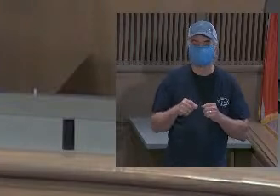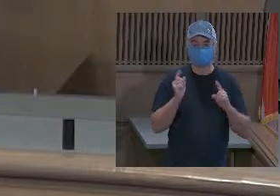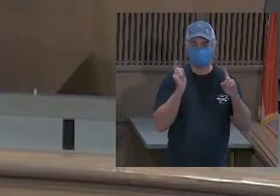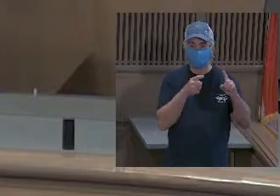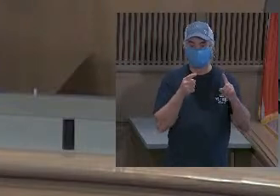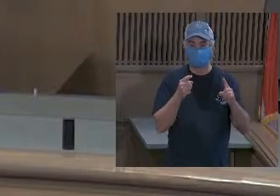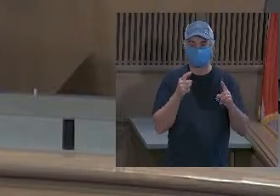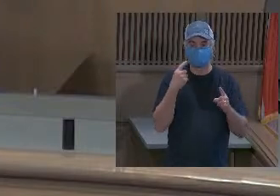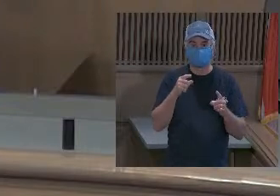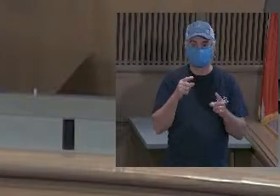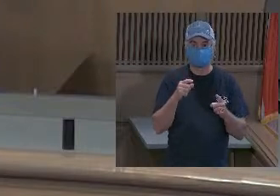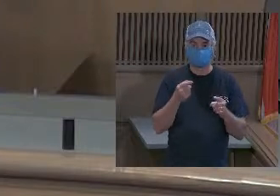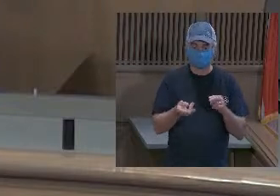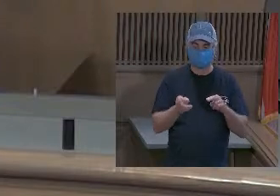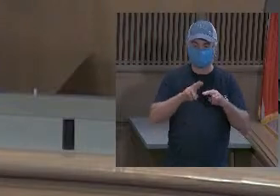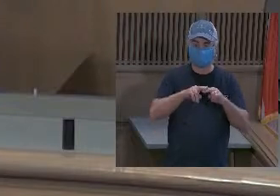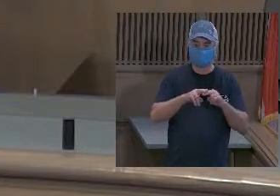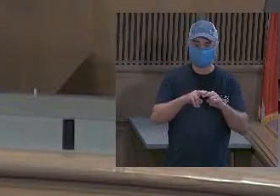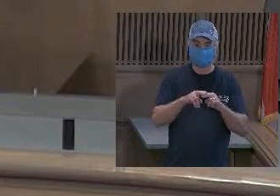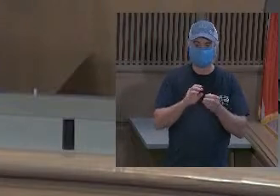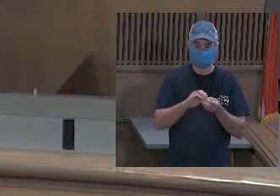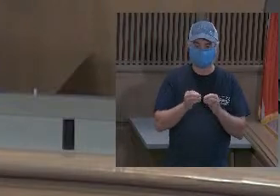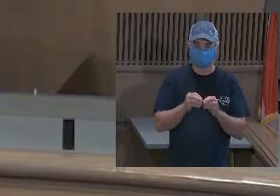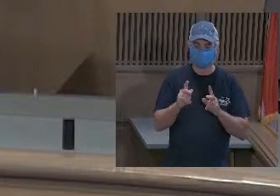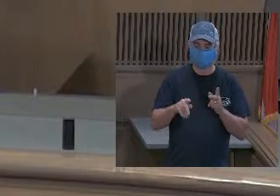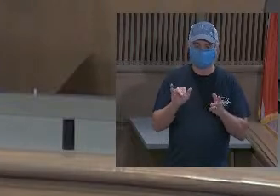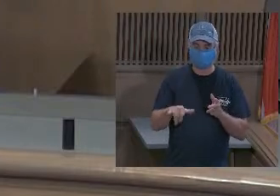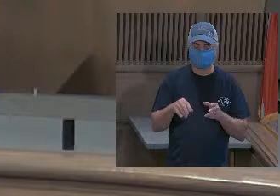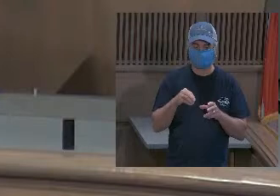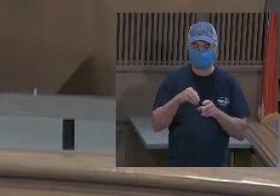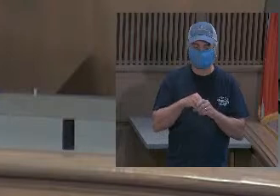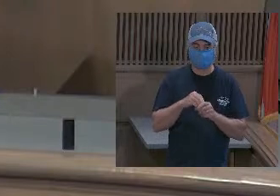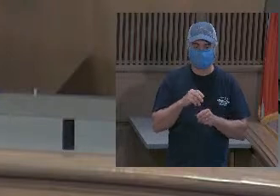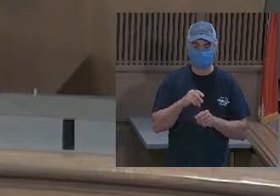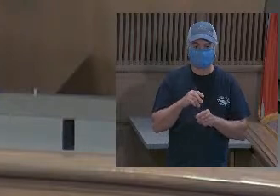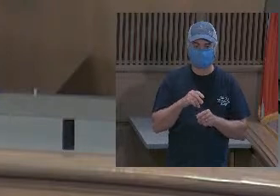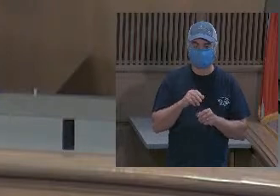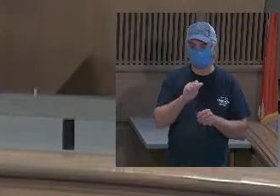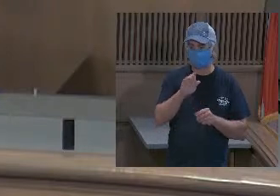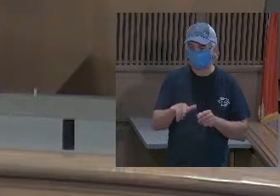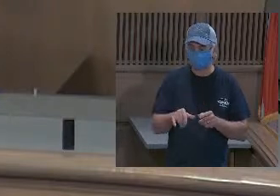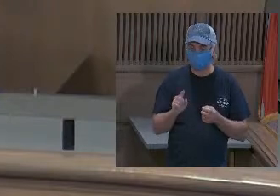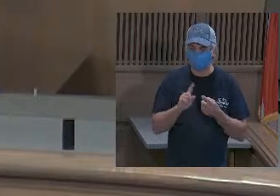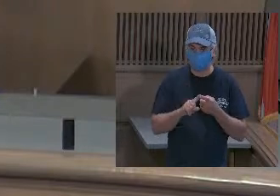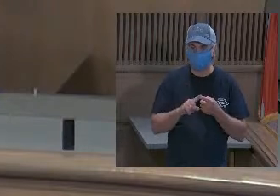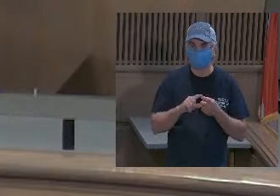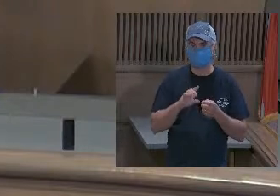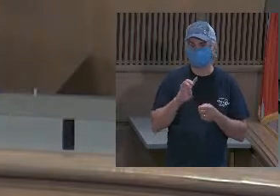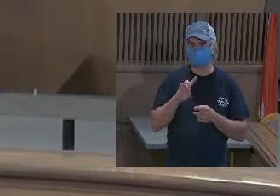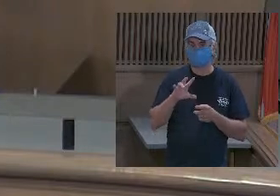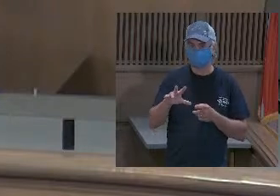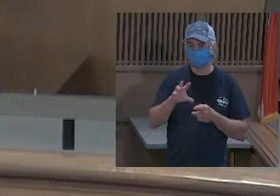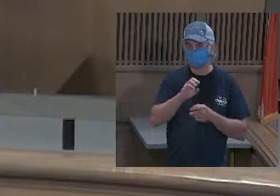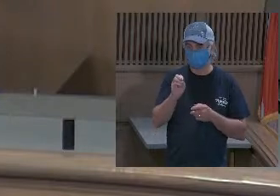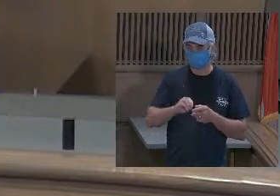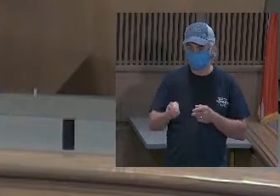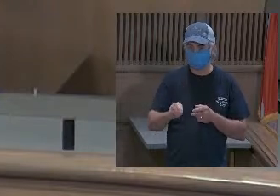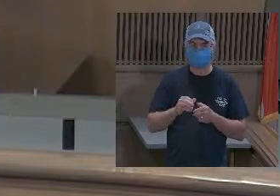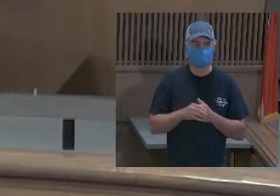is to increase the percentage of people vaccinated in Dougherty County to 75%. That's